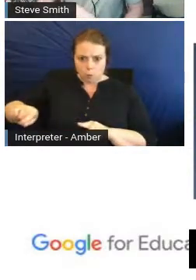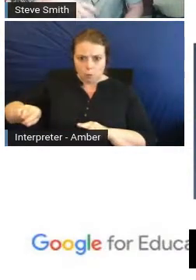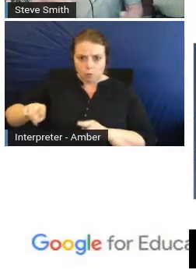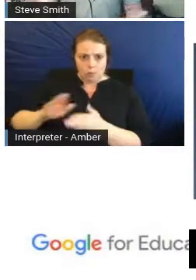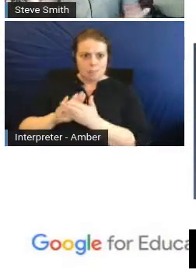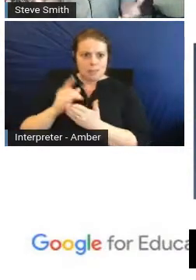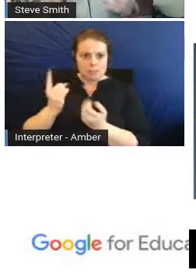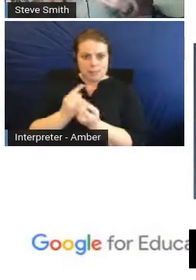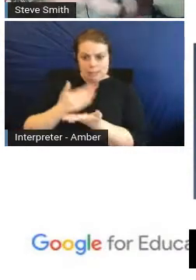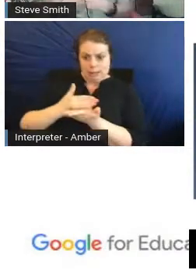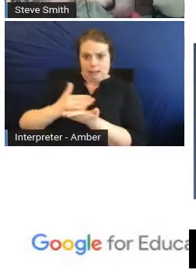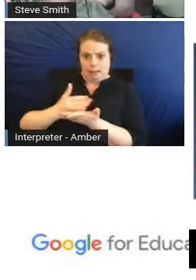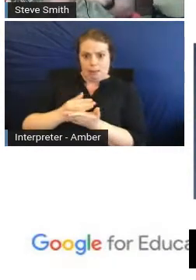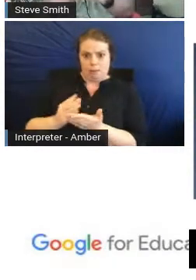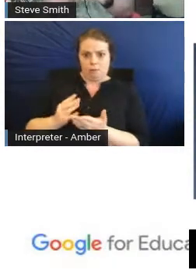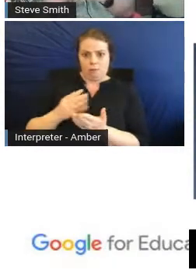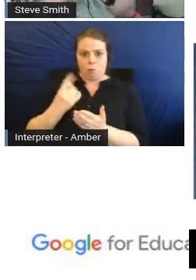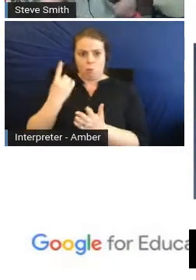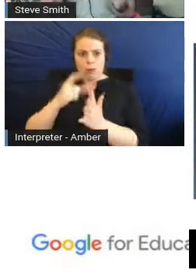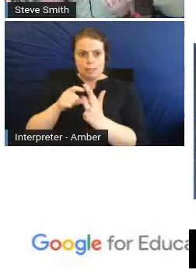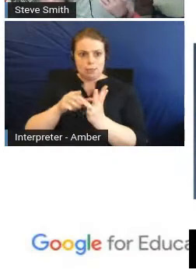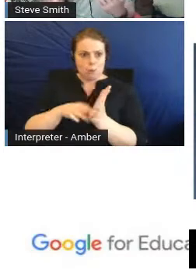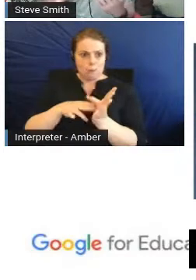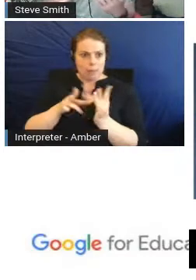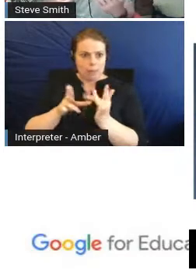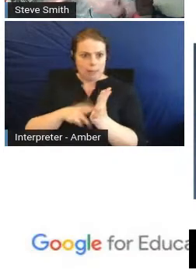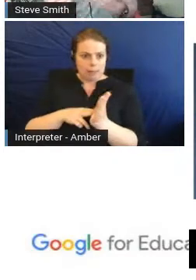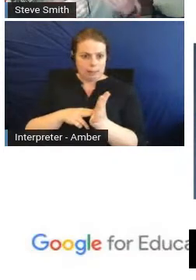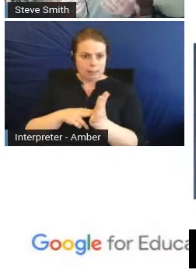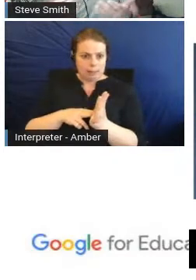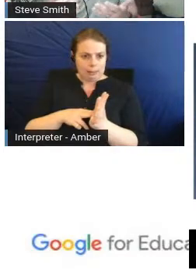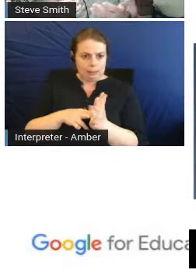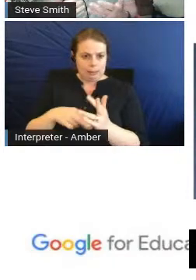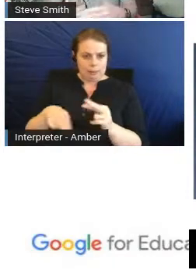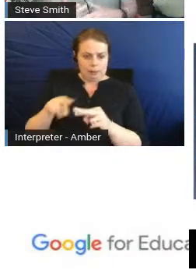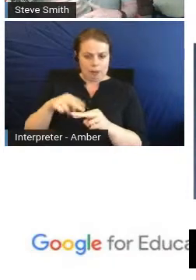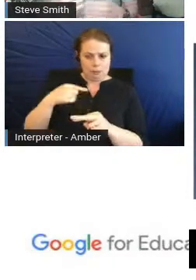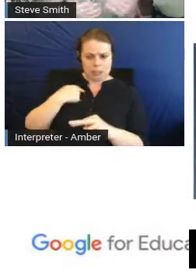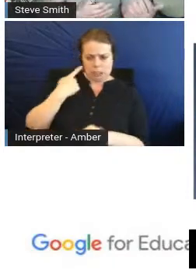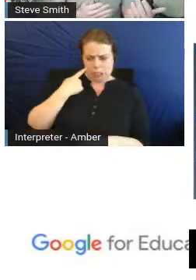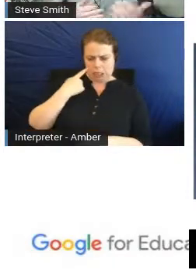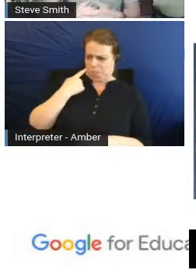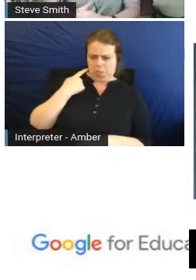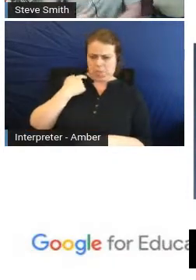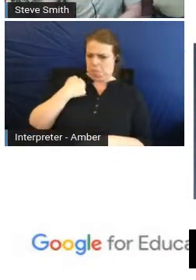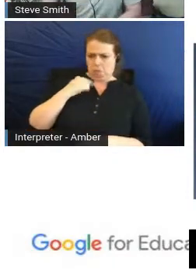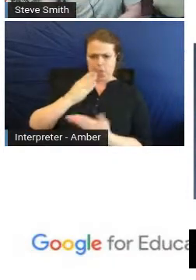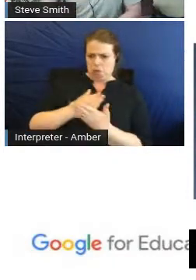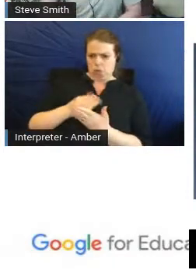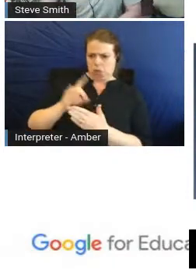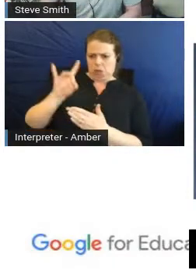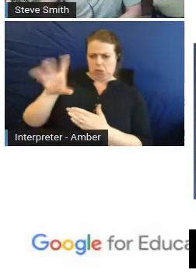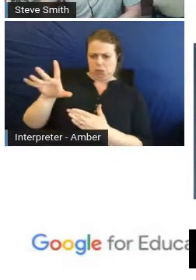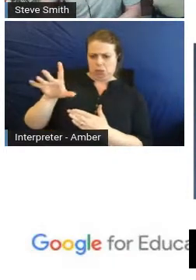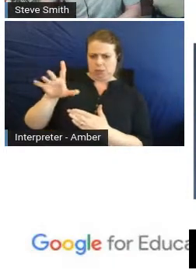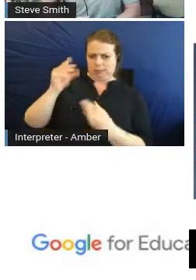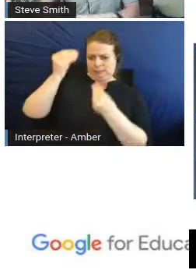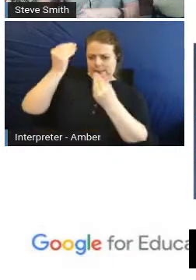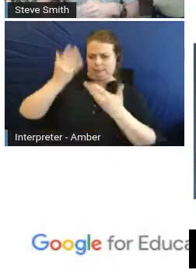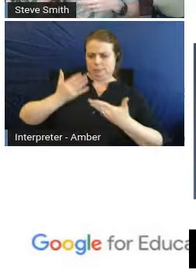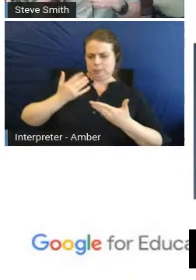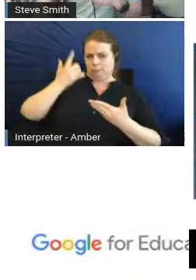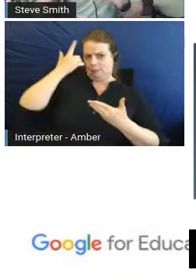my domain externally, and if I thought maybe I was not sharing stuff externally, that can give me some ideas of what's in there.